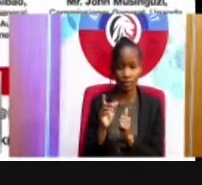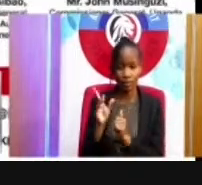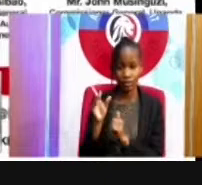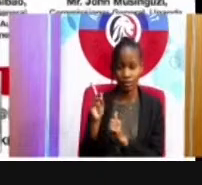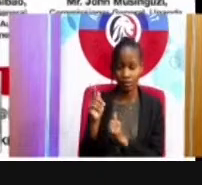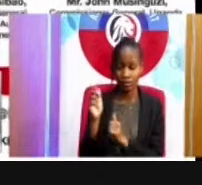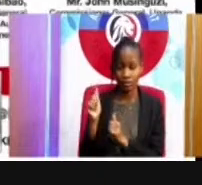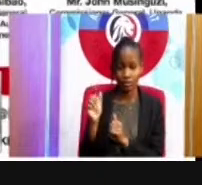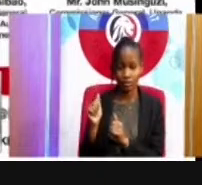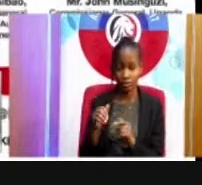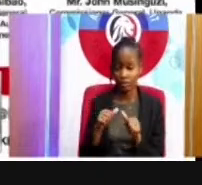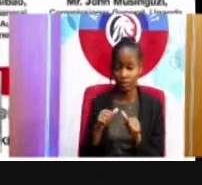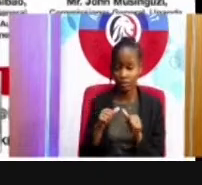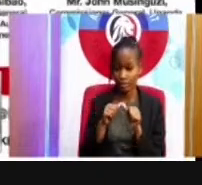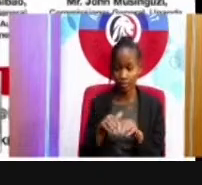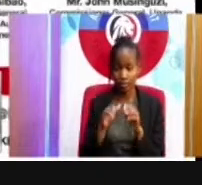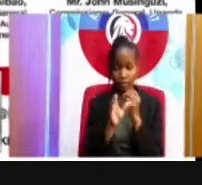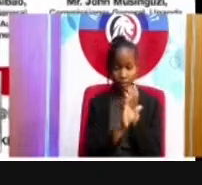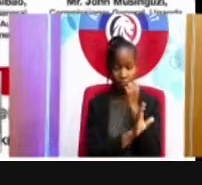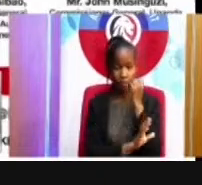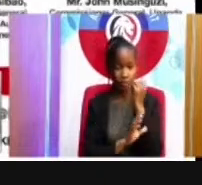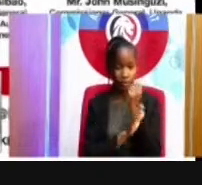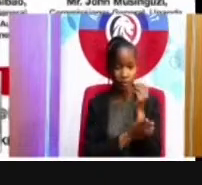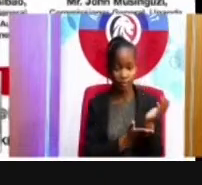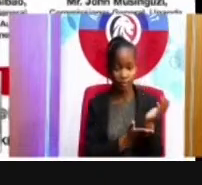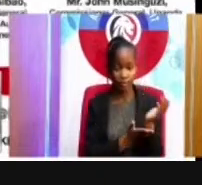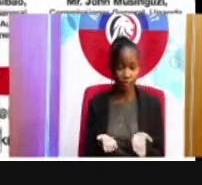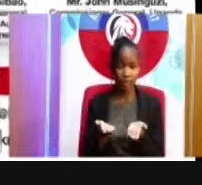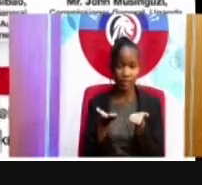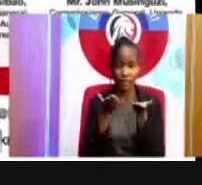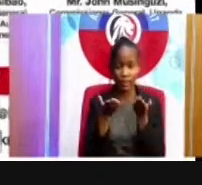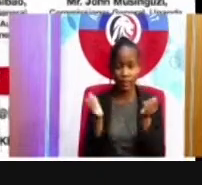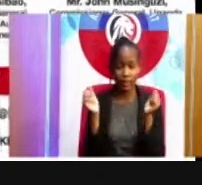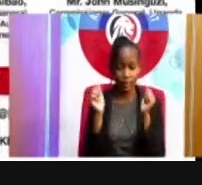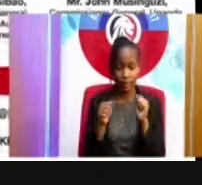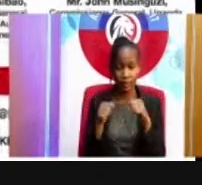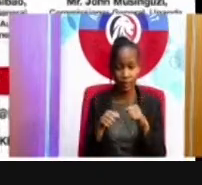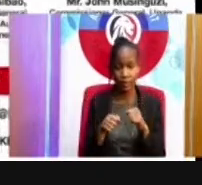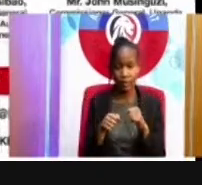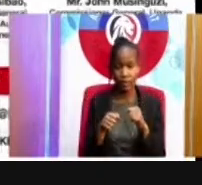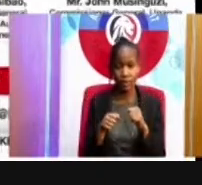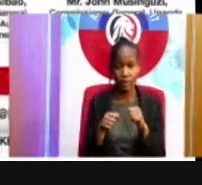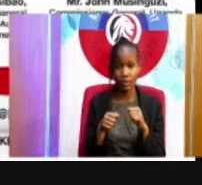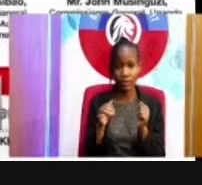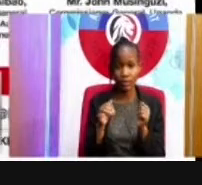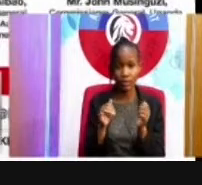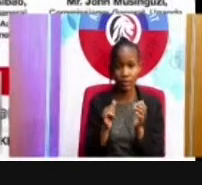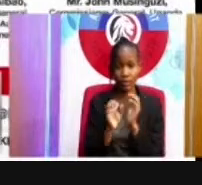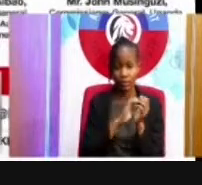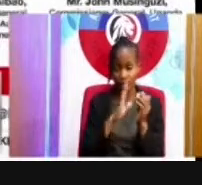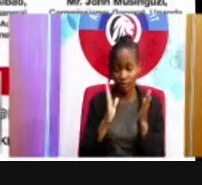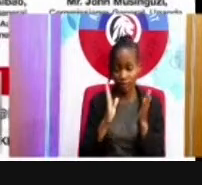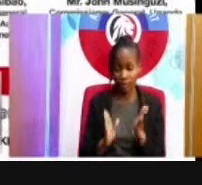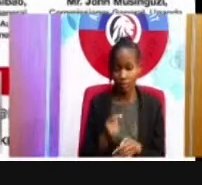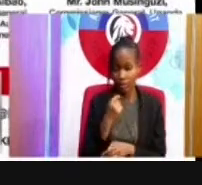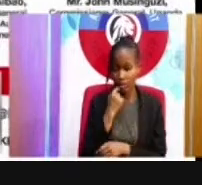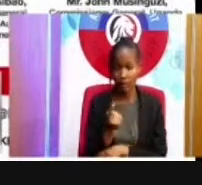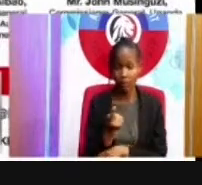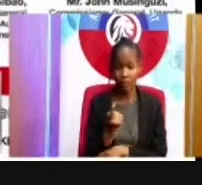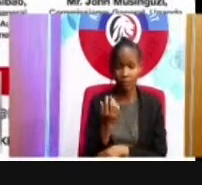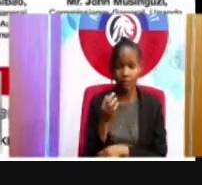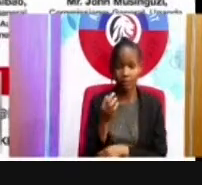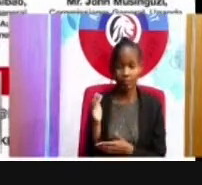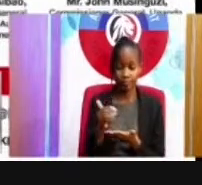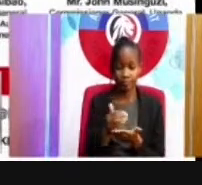allows us to improve our ability and our efficiencies, as Commissioner Boro has mentioned, of collecting